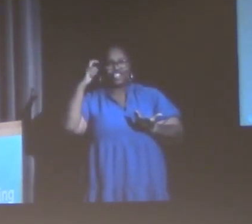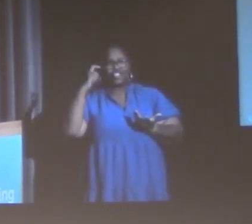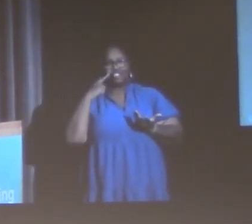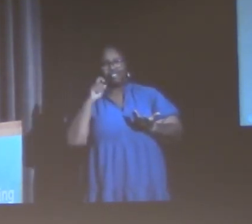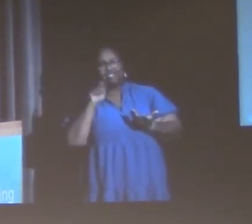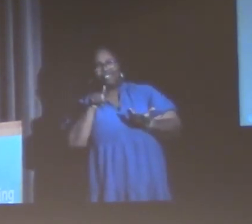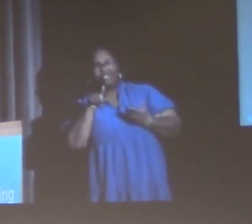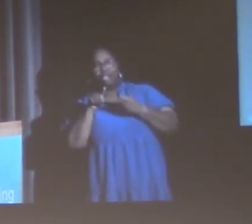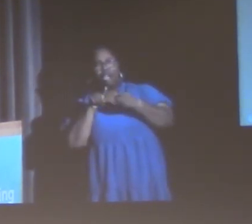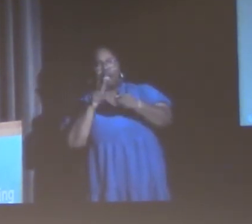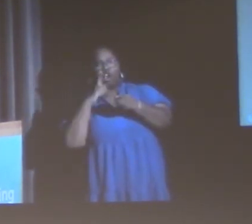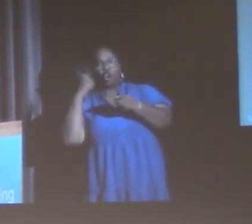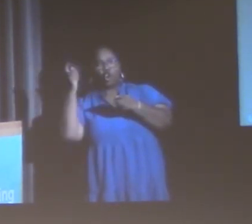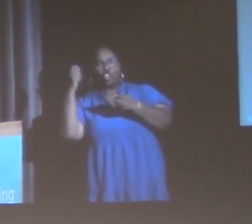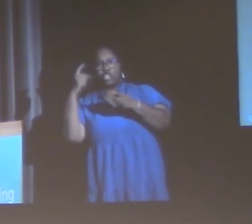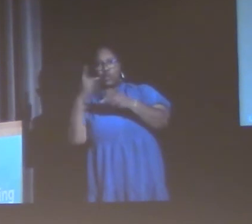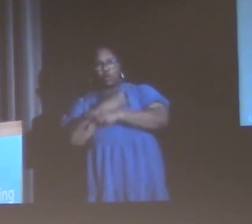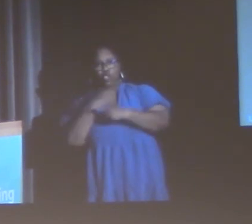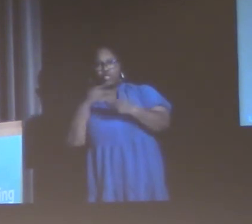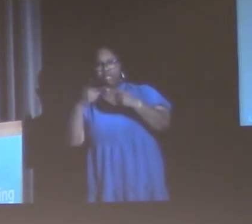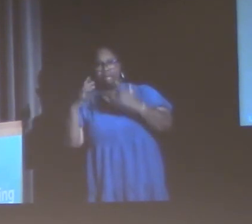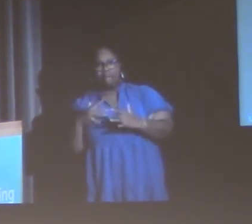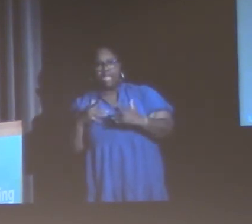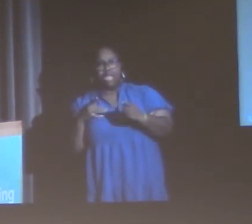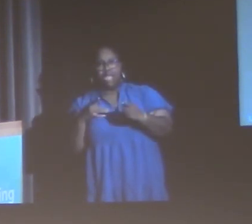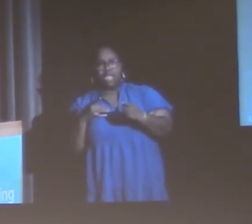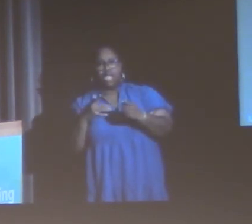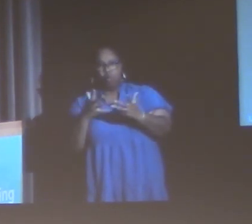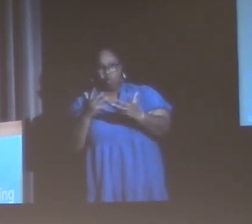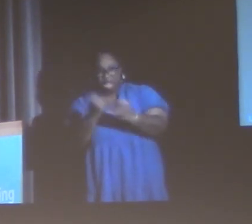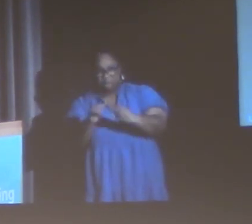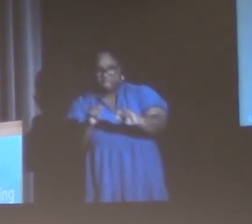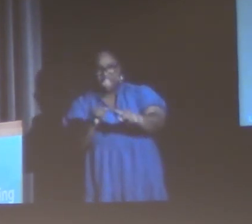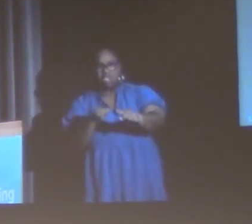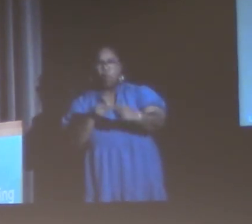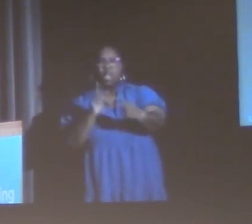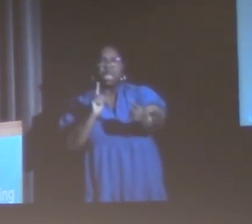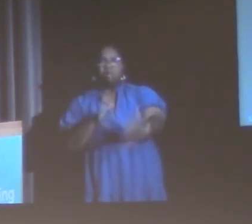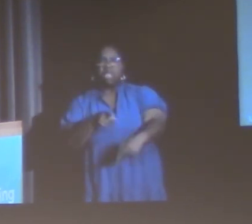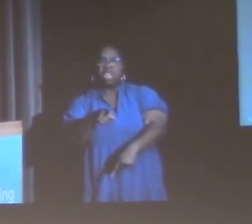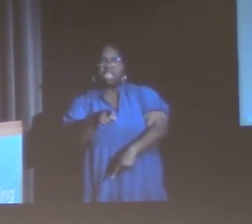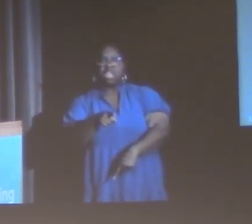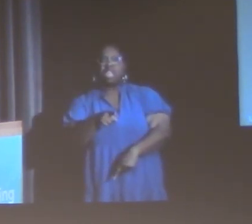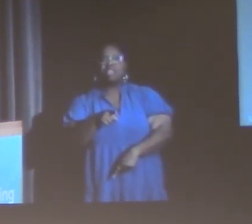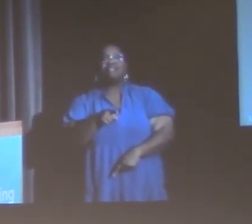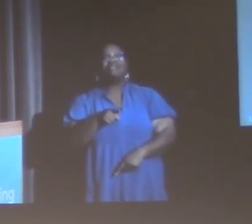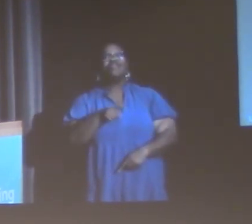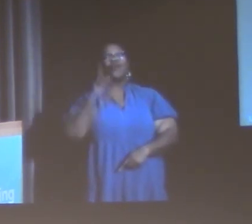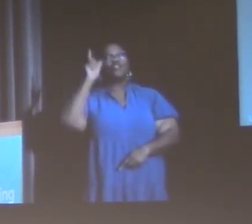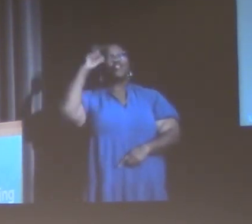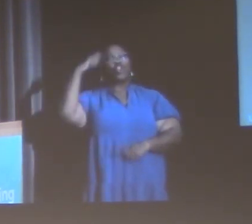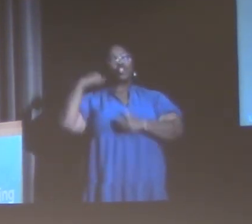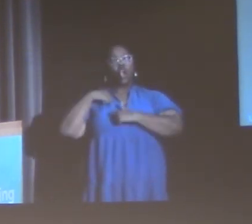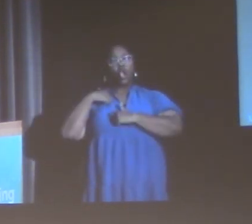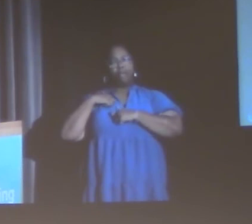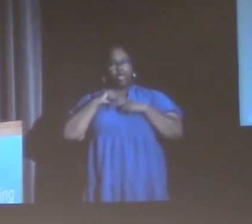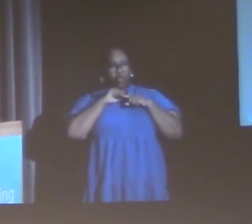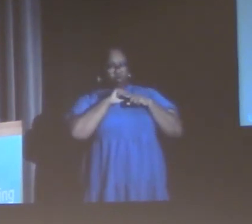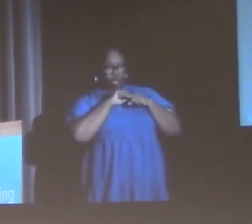worst enemy because they want the independency. So they have been trained by Turkish army. They have been